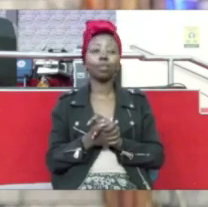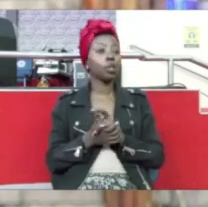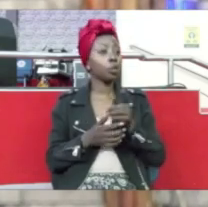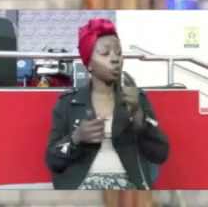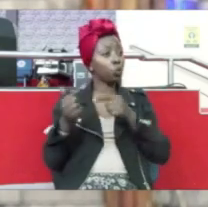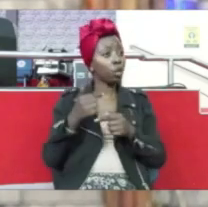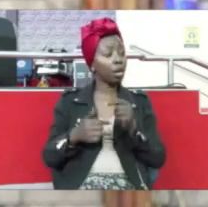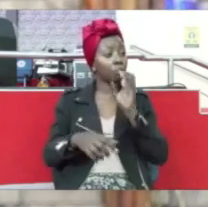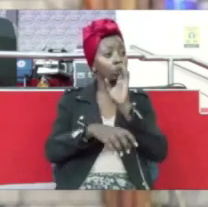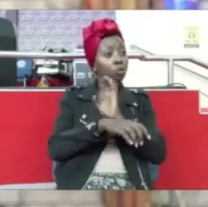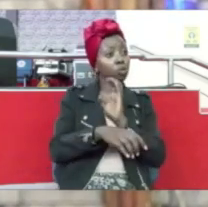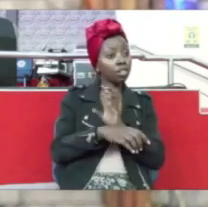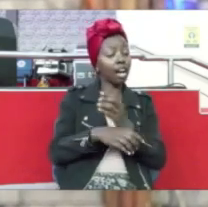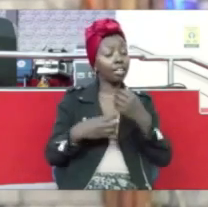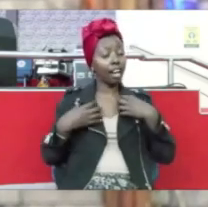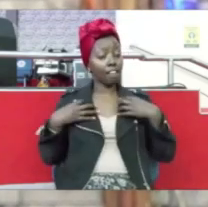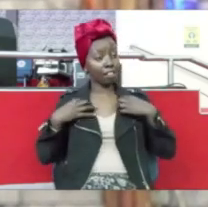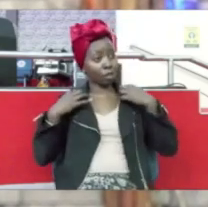clothes. You see,